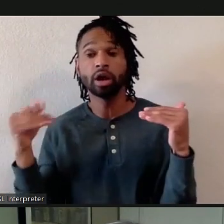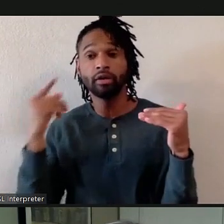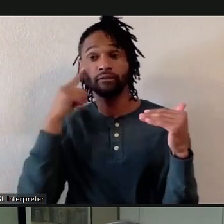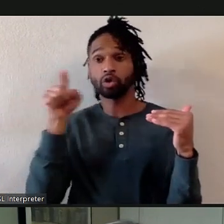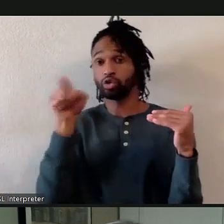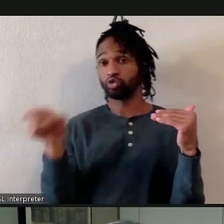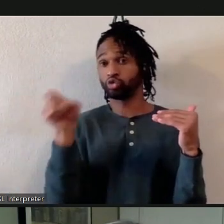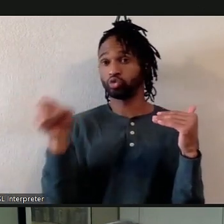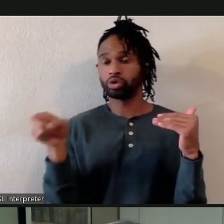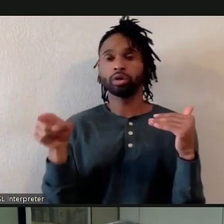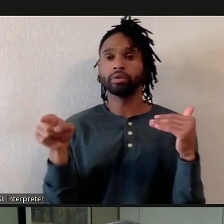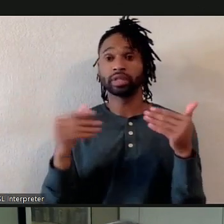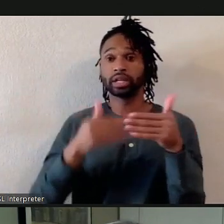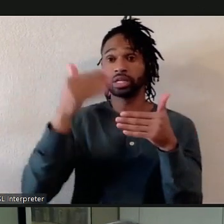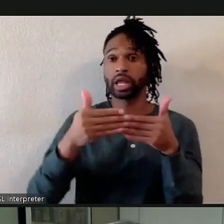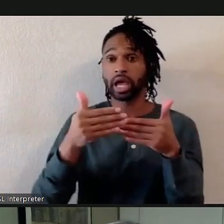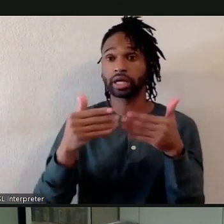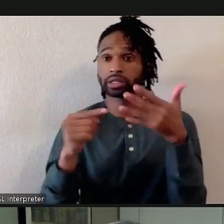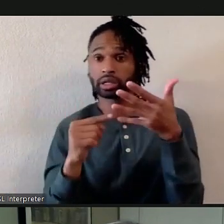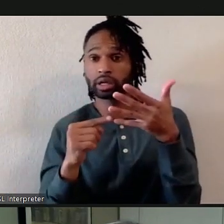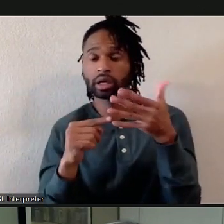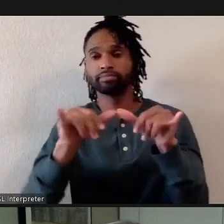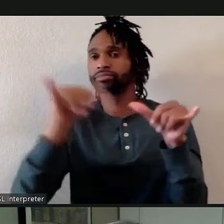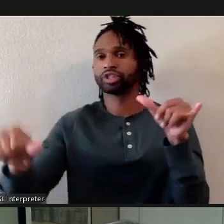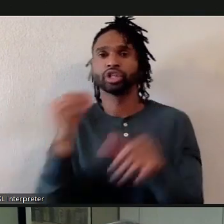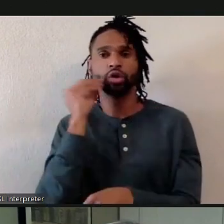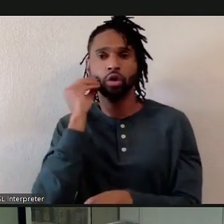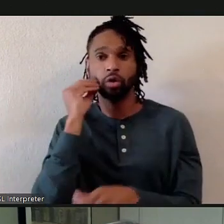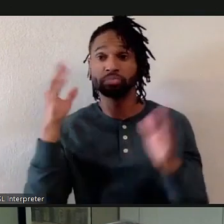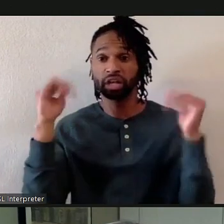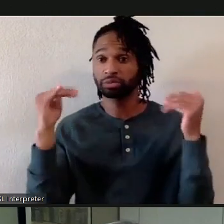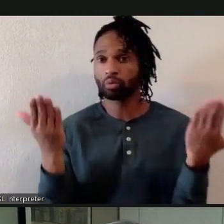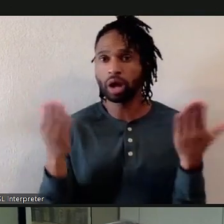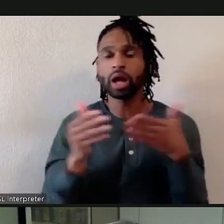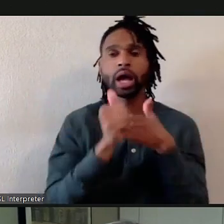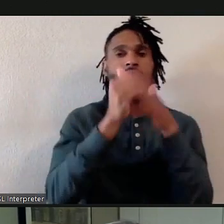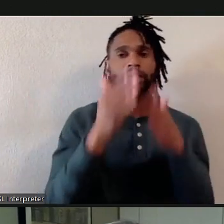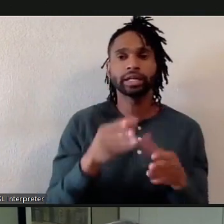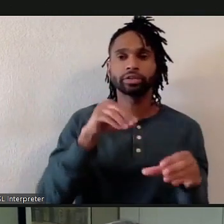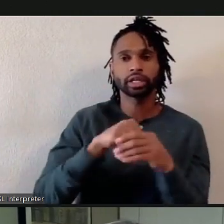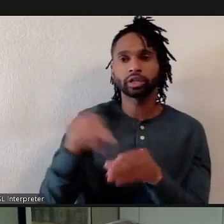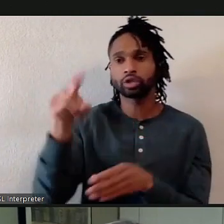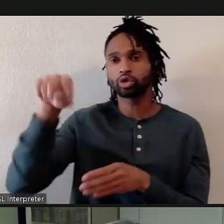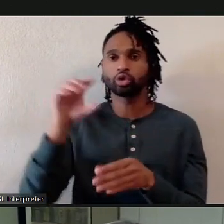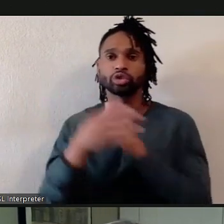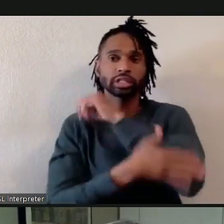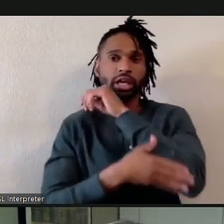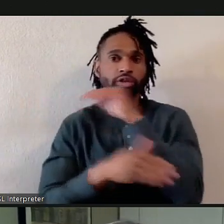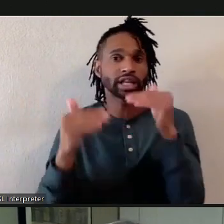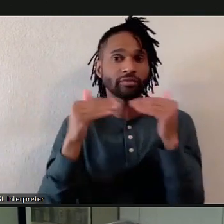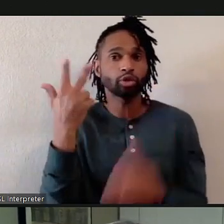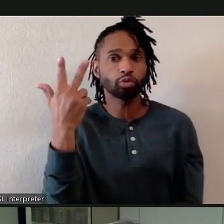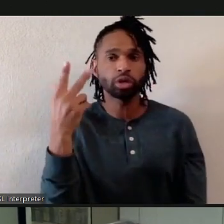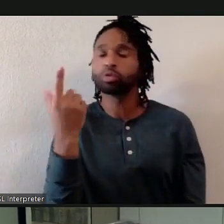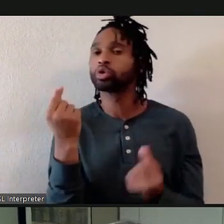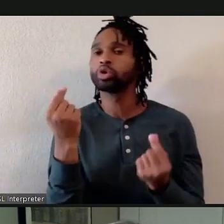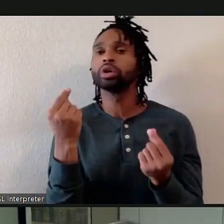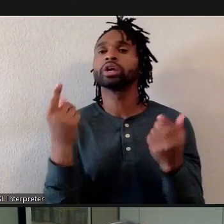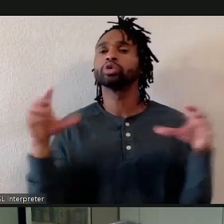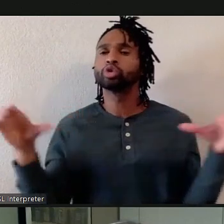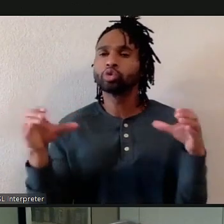step is stay at home. And so the expectation is that the leaders in these counties at level 3 will do as much as they